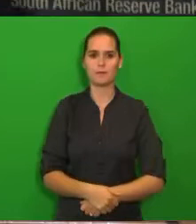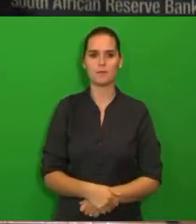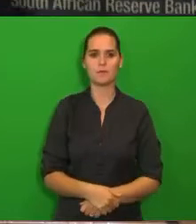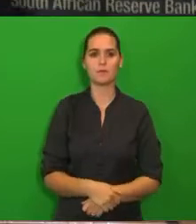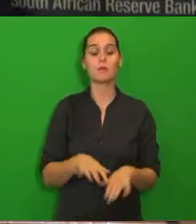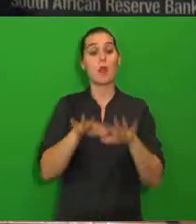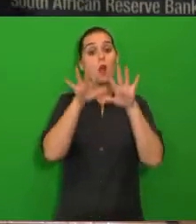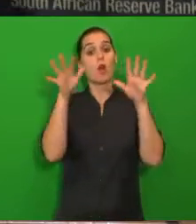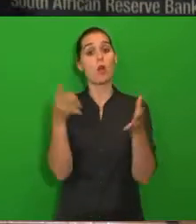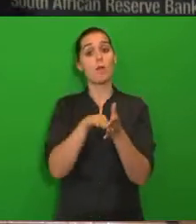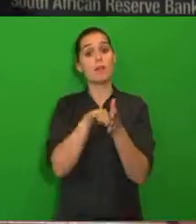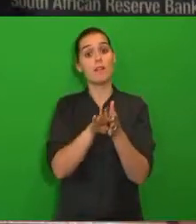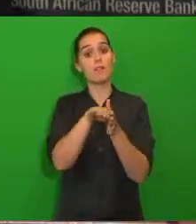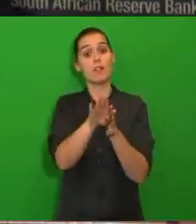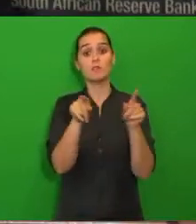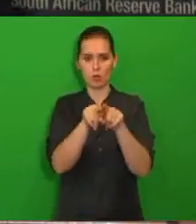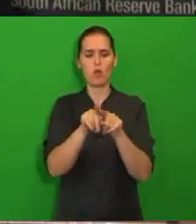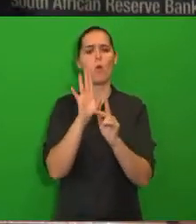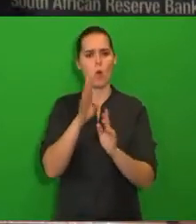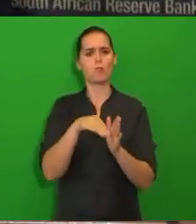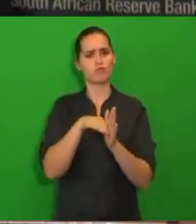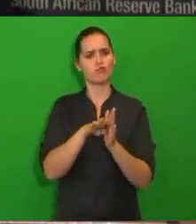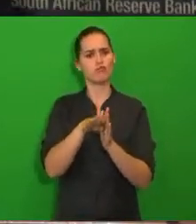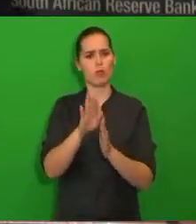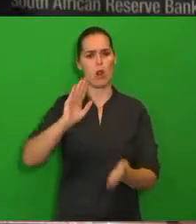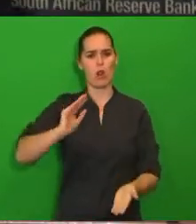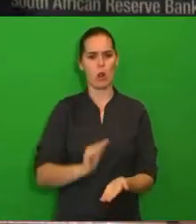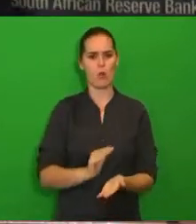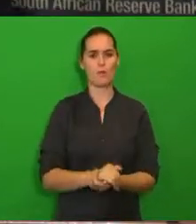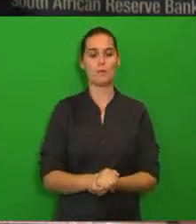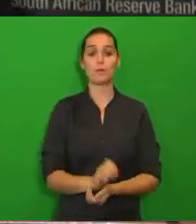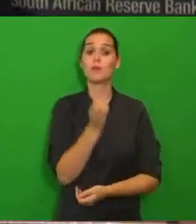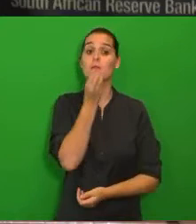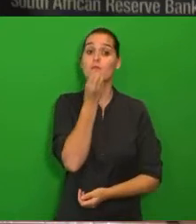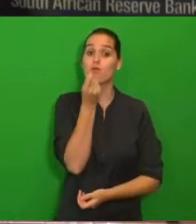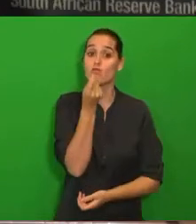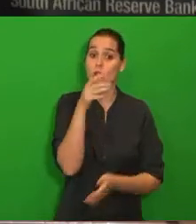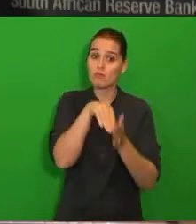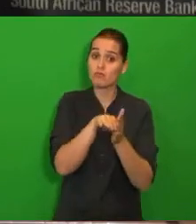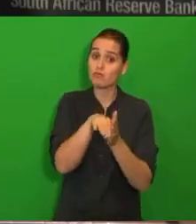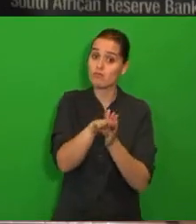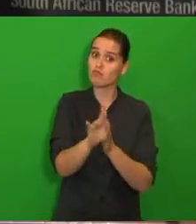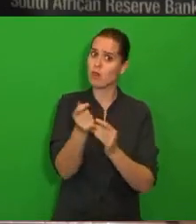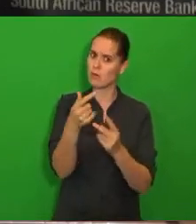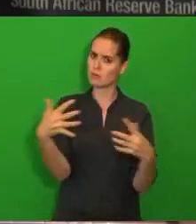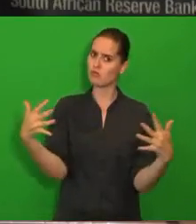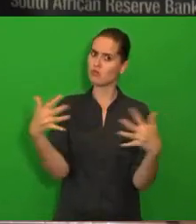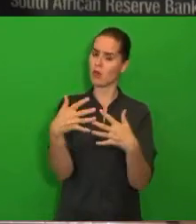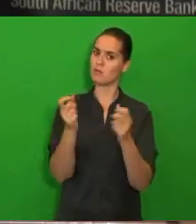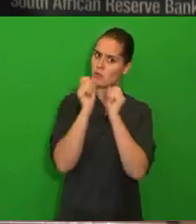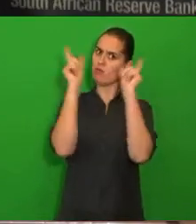Global inflation should also remain low. Food price inflation has continued to surprise to the